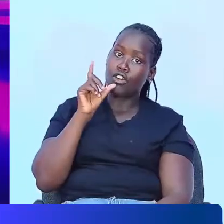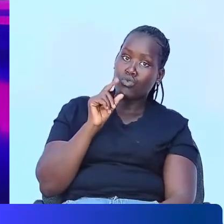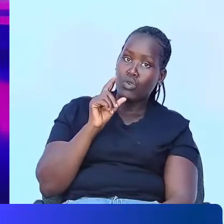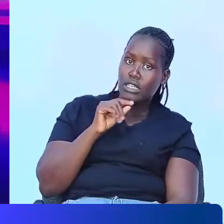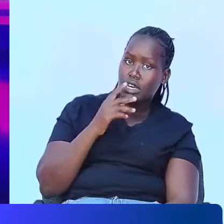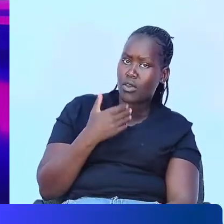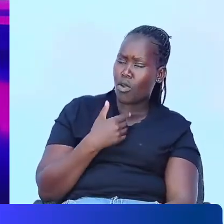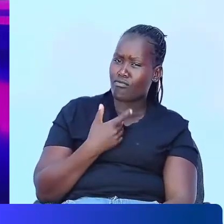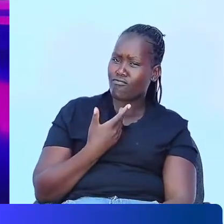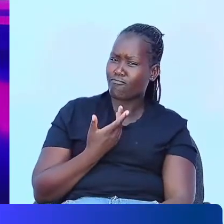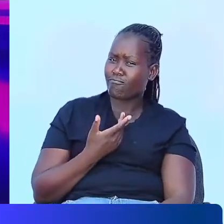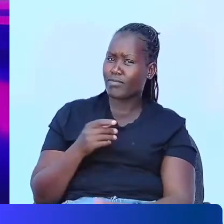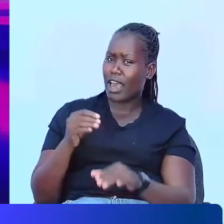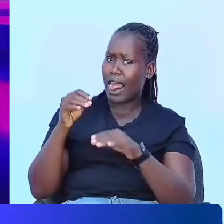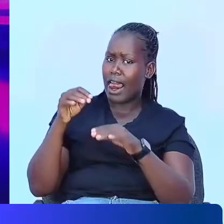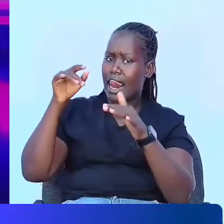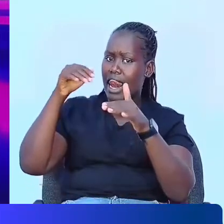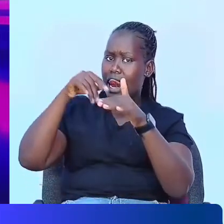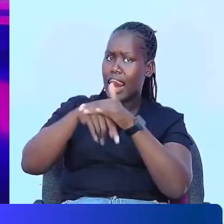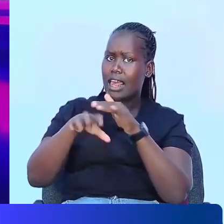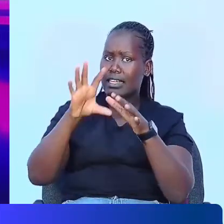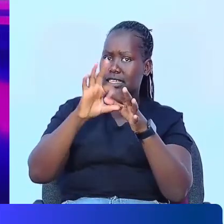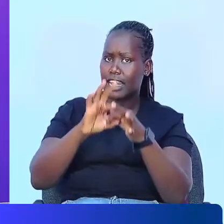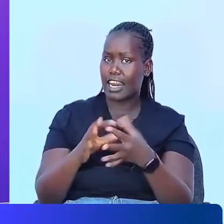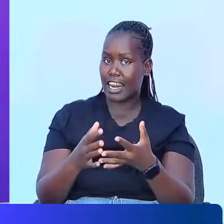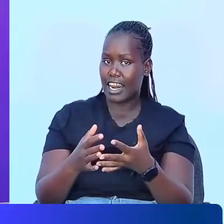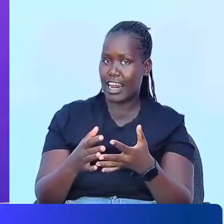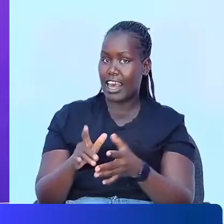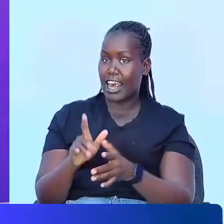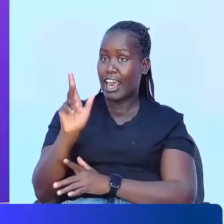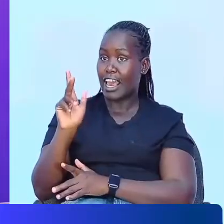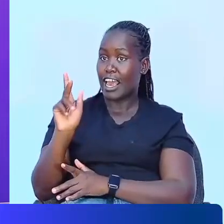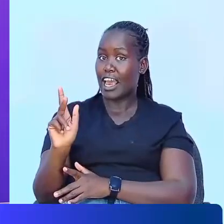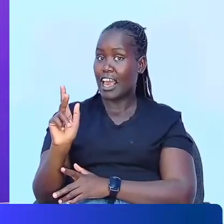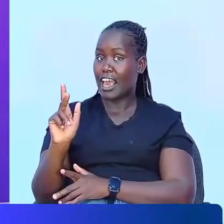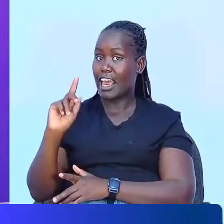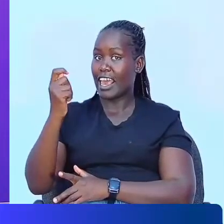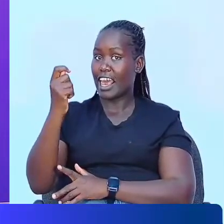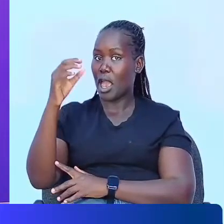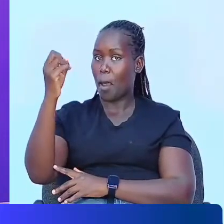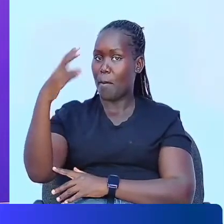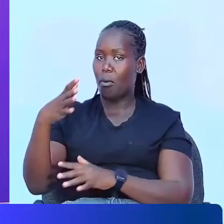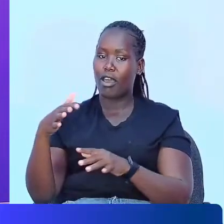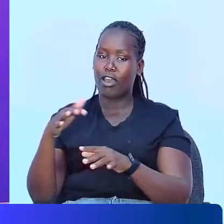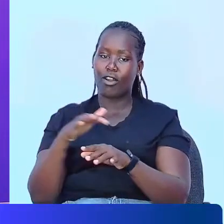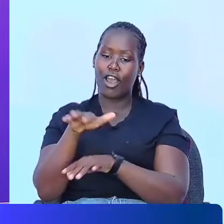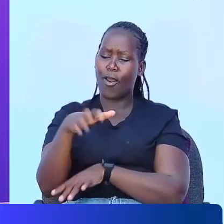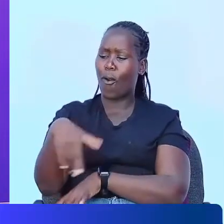LinkedIn page? Yes. All right. Kenya Power is everywhere. We are everywhere, Alan.